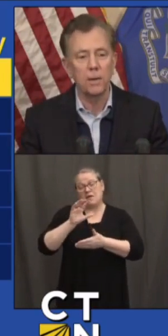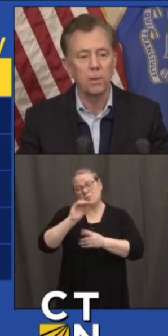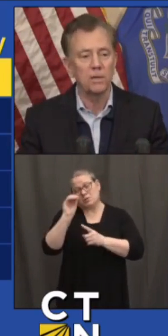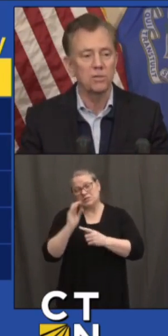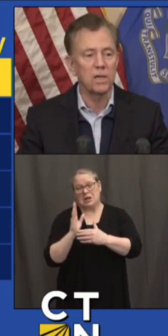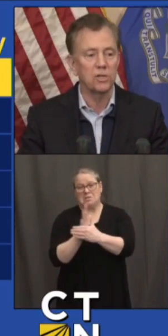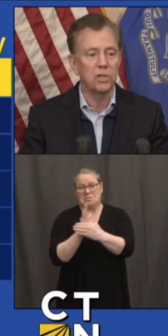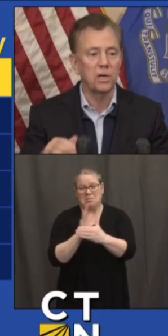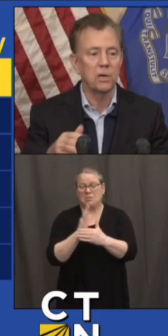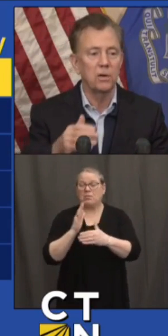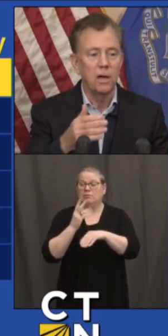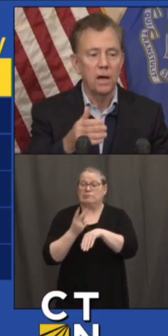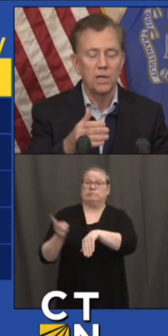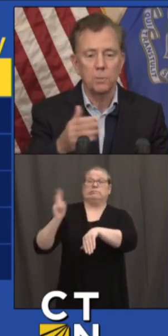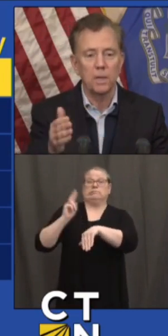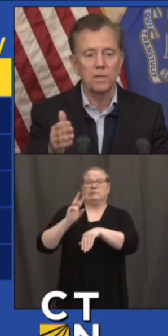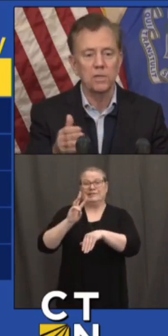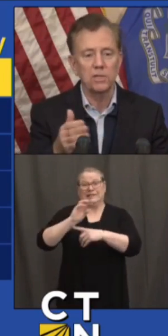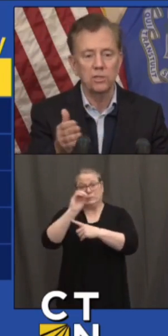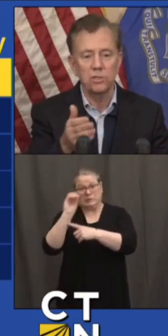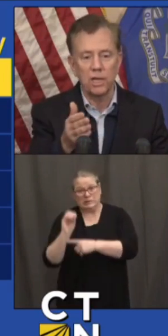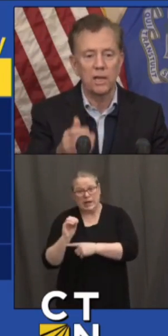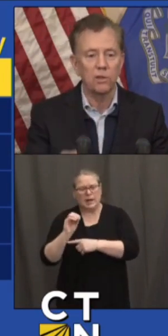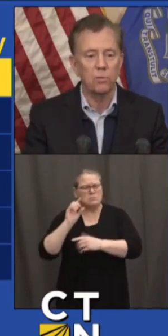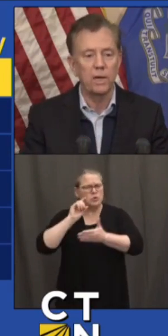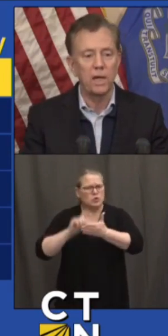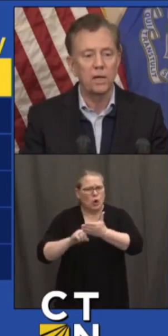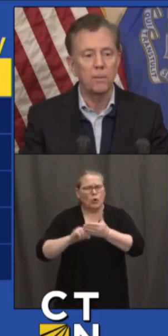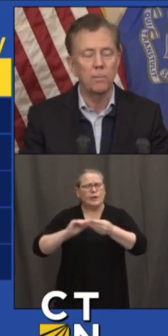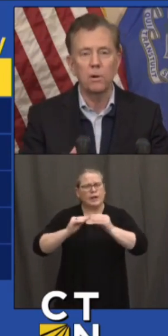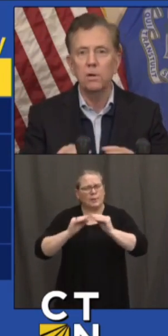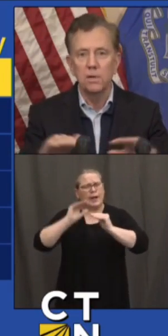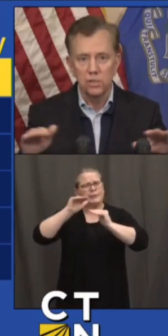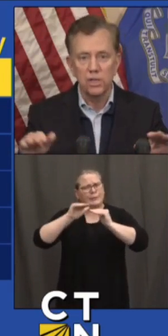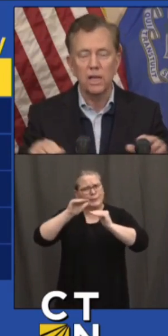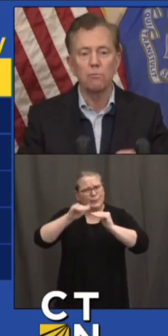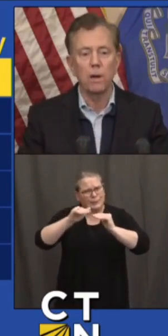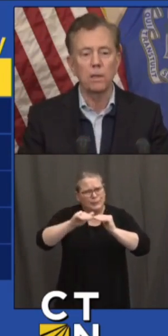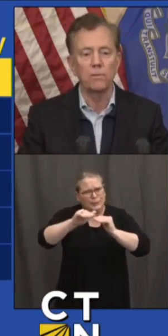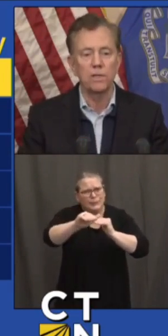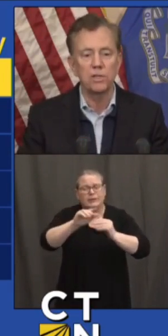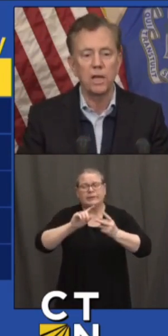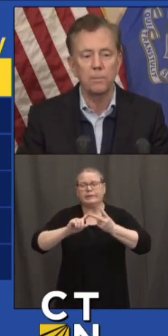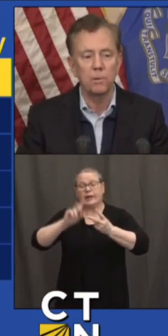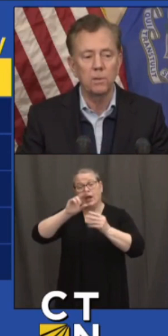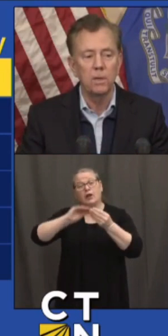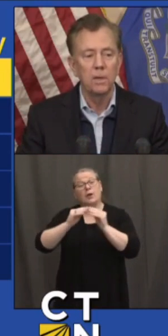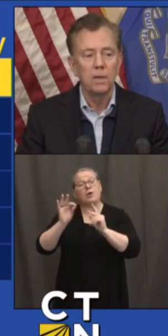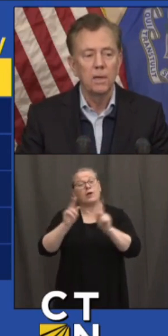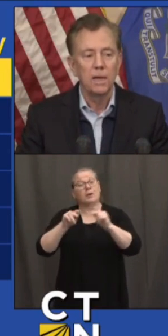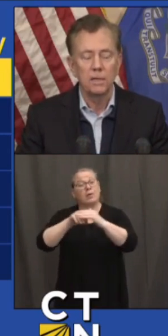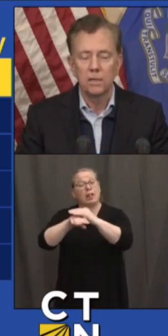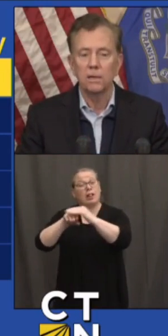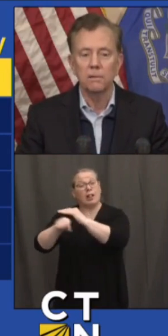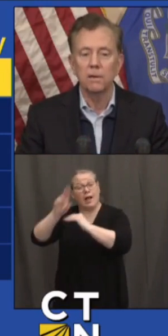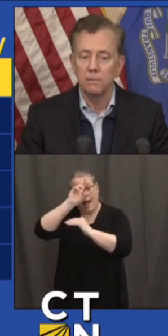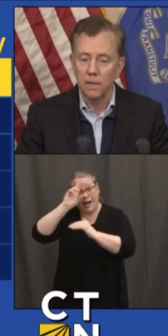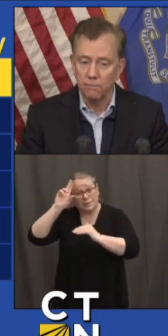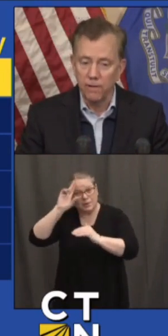some stabilization there. Hospitalizations, again, a 3-day number, staying relatively stable,